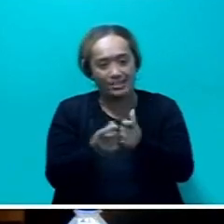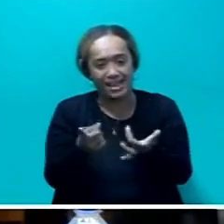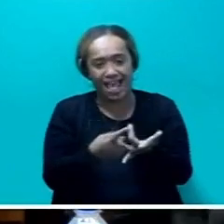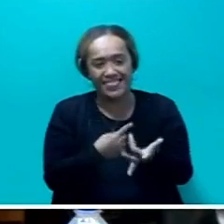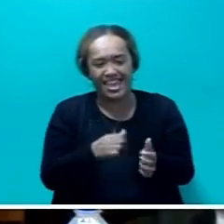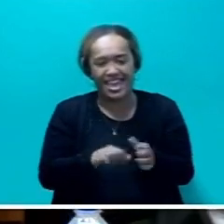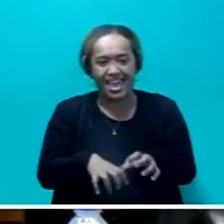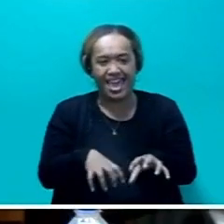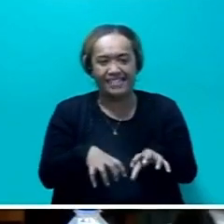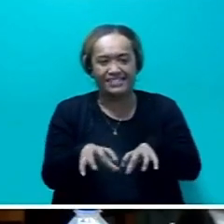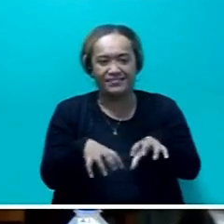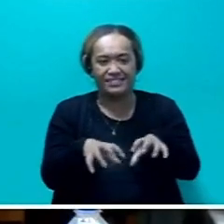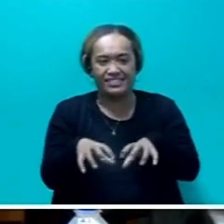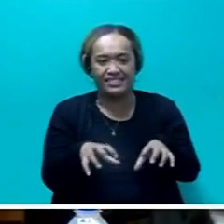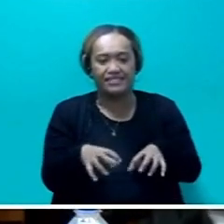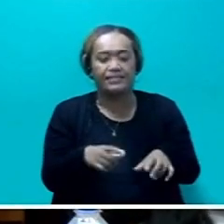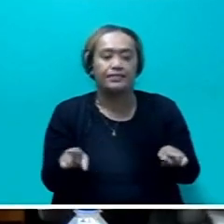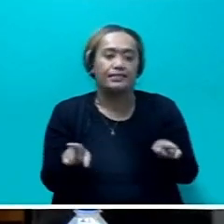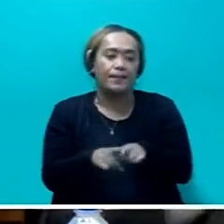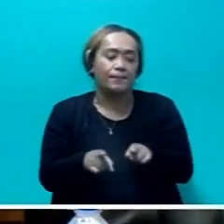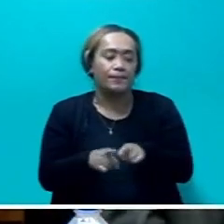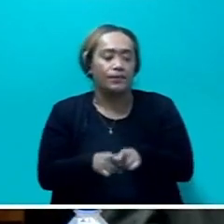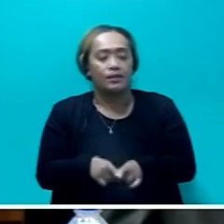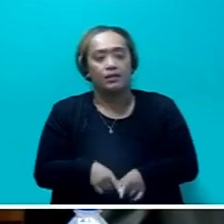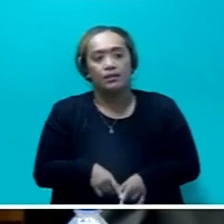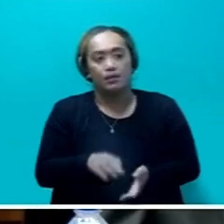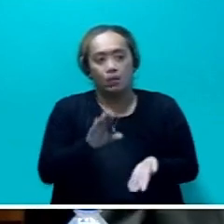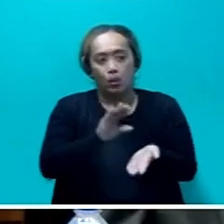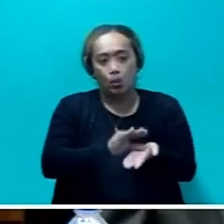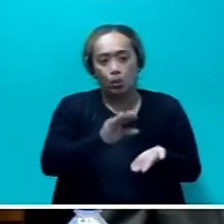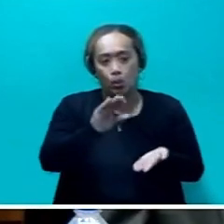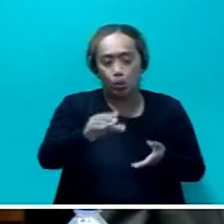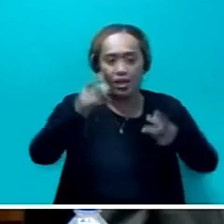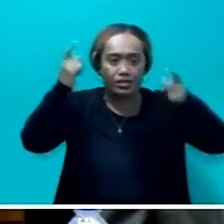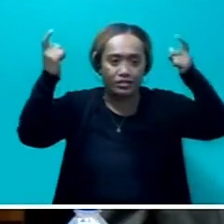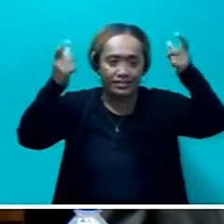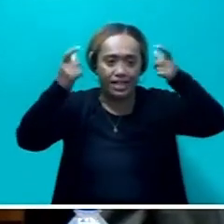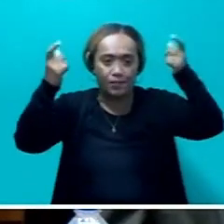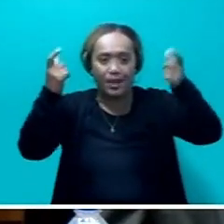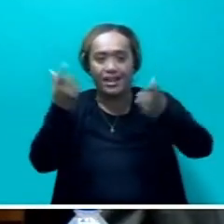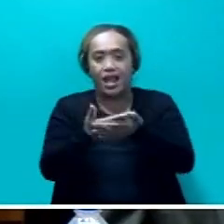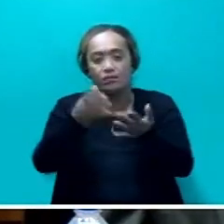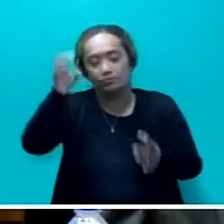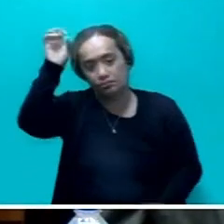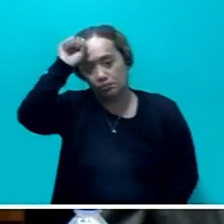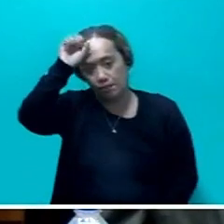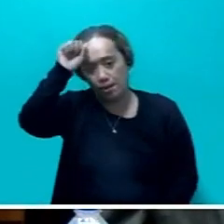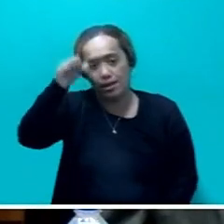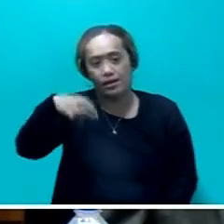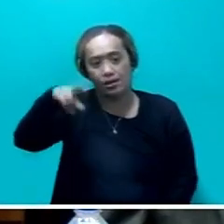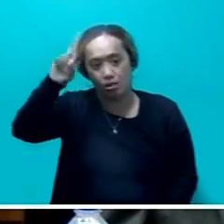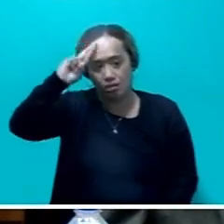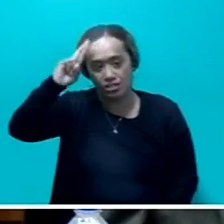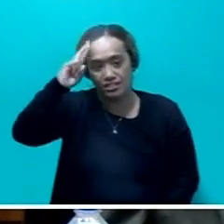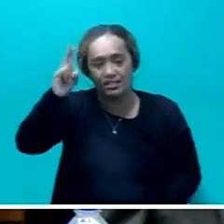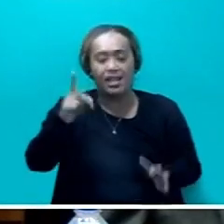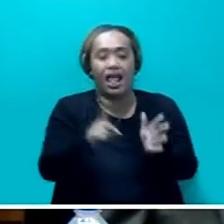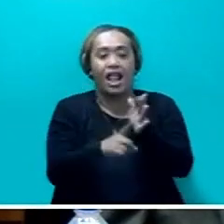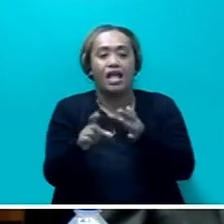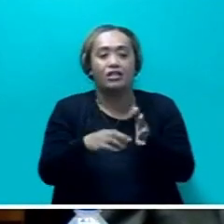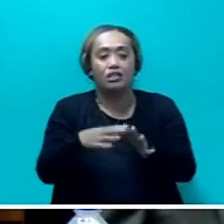amount, Mr. Speaker, has also been allocated to celebrate and commemorate Ratu Selala Sukuna Day.